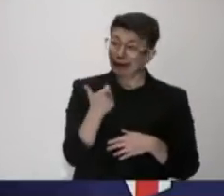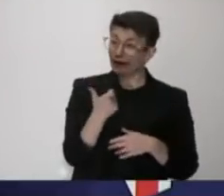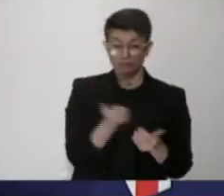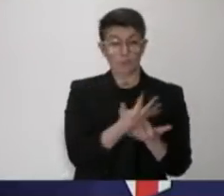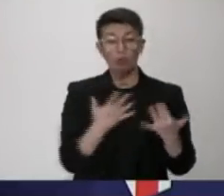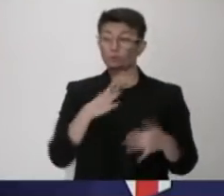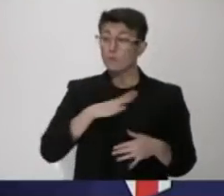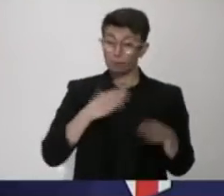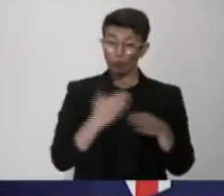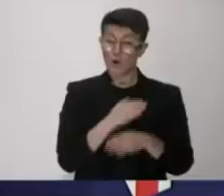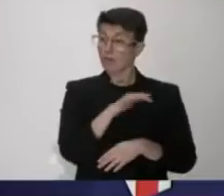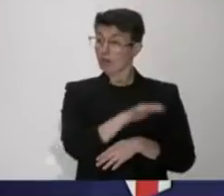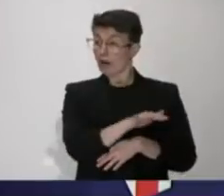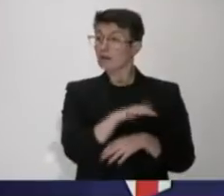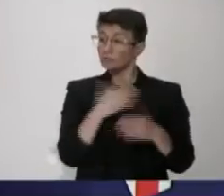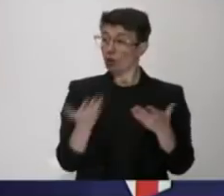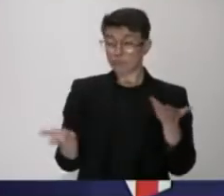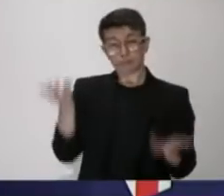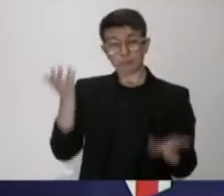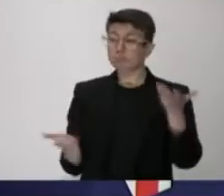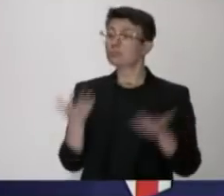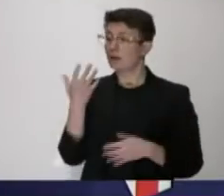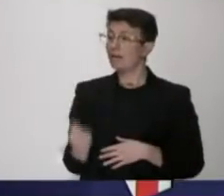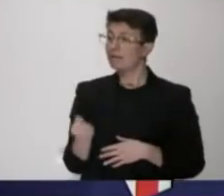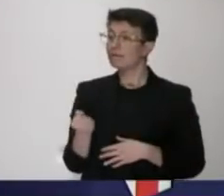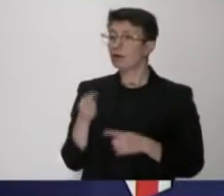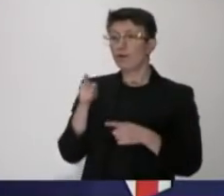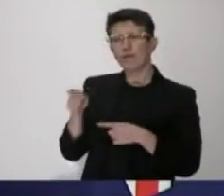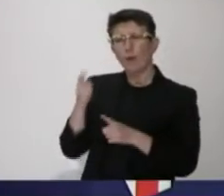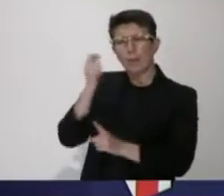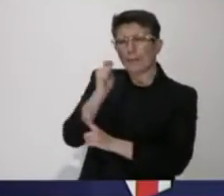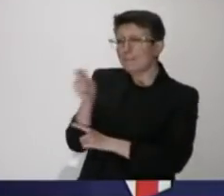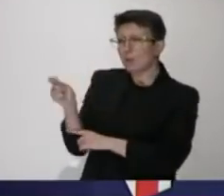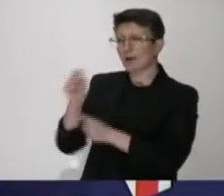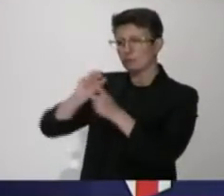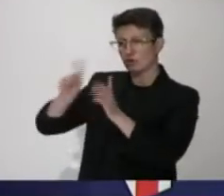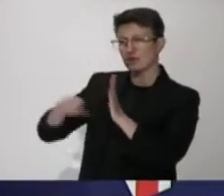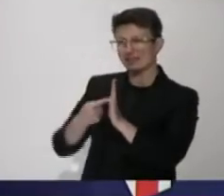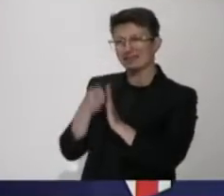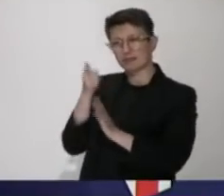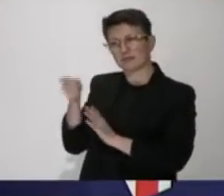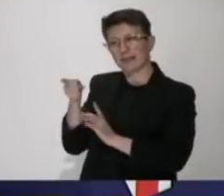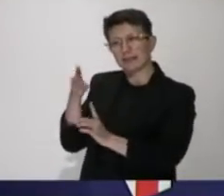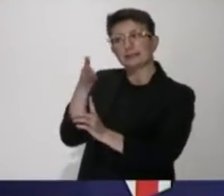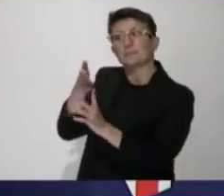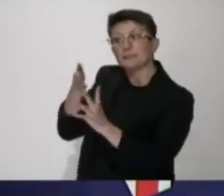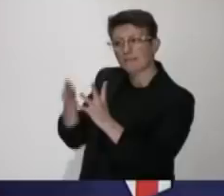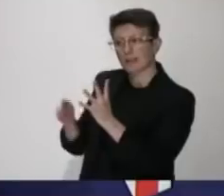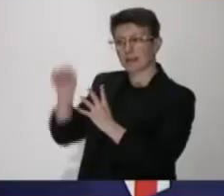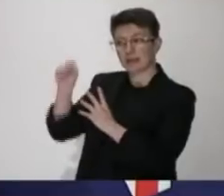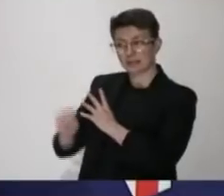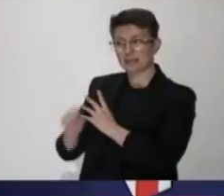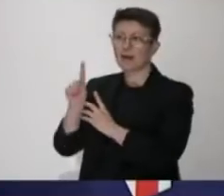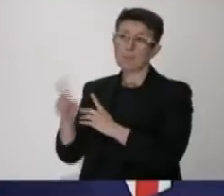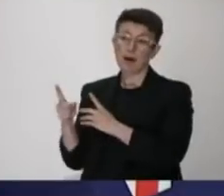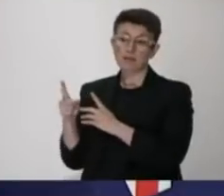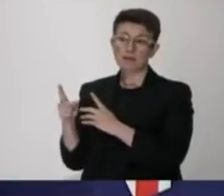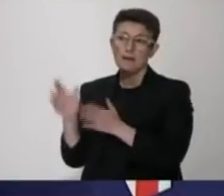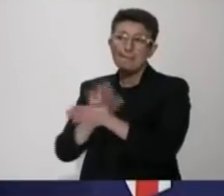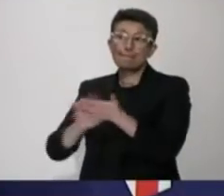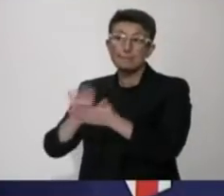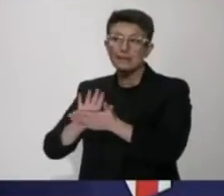infrastructure projects, they were a specific set of projects, but they also, in a number of cases, enable occupations that